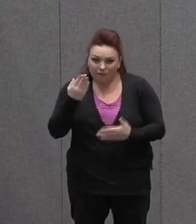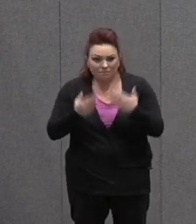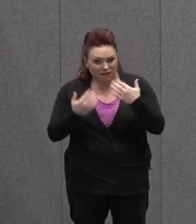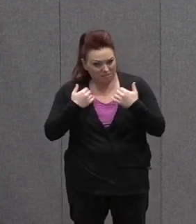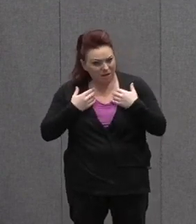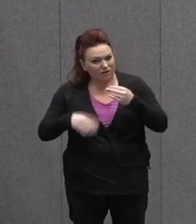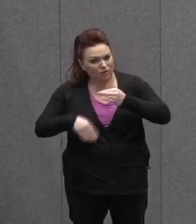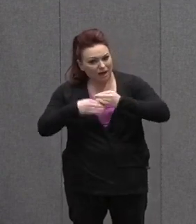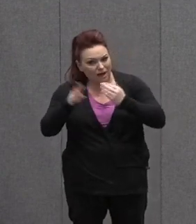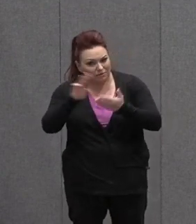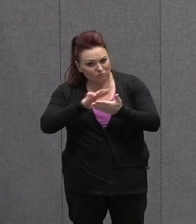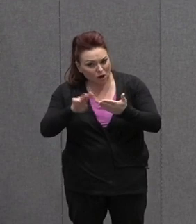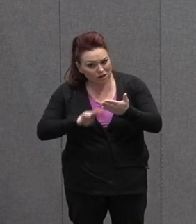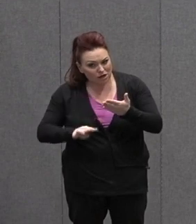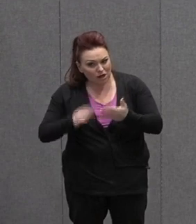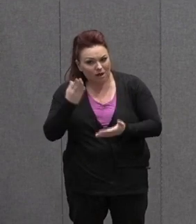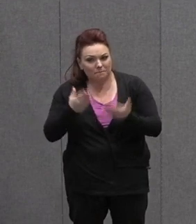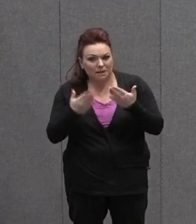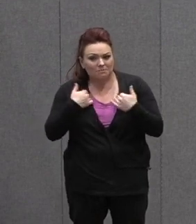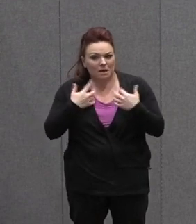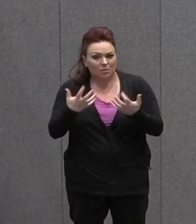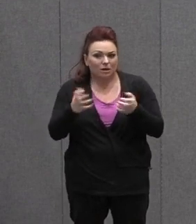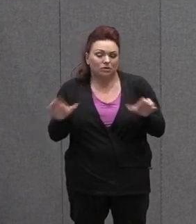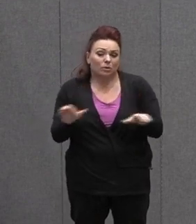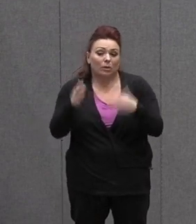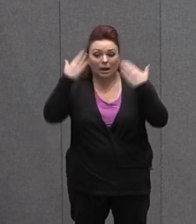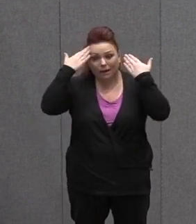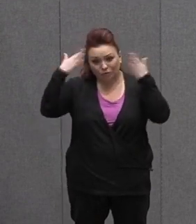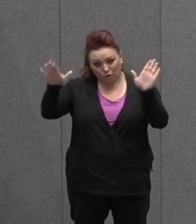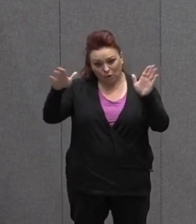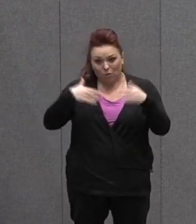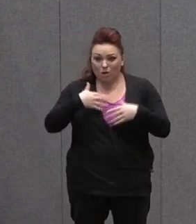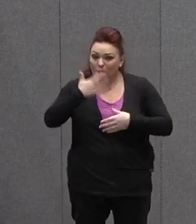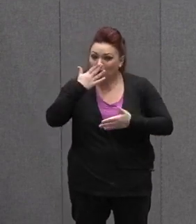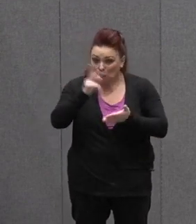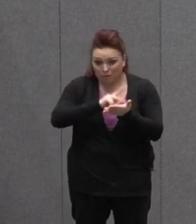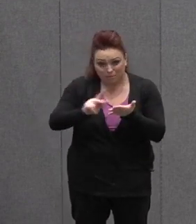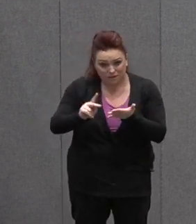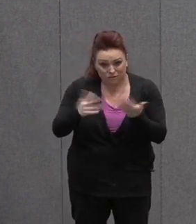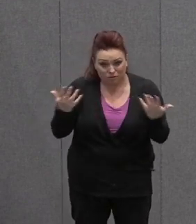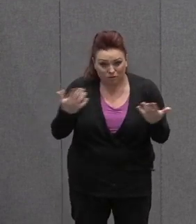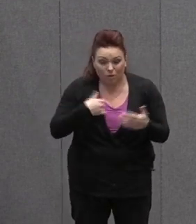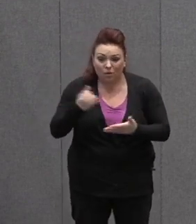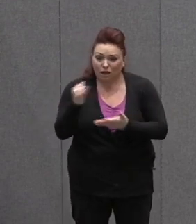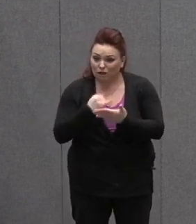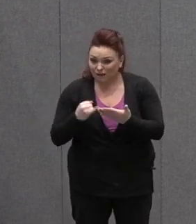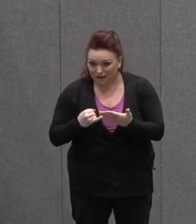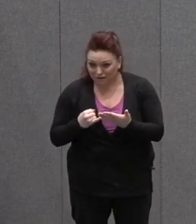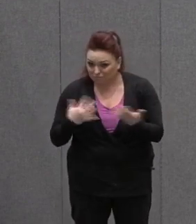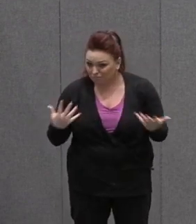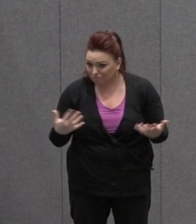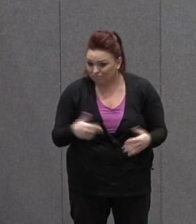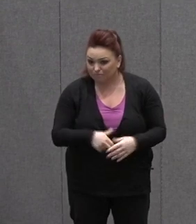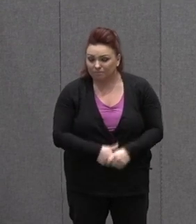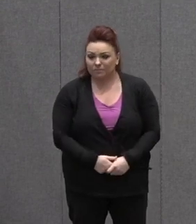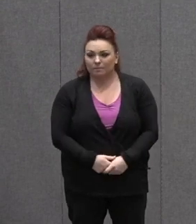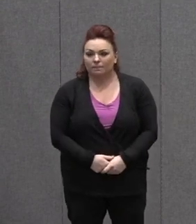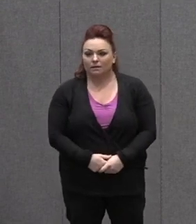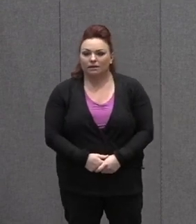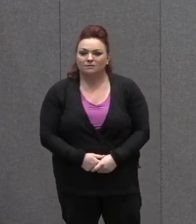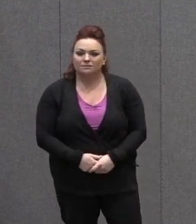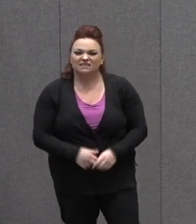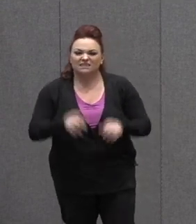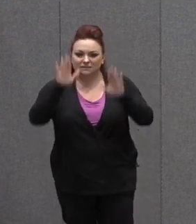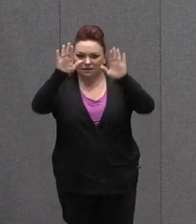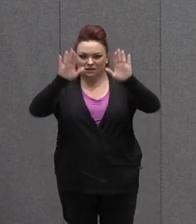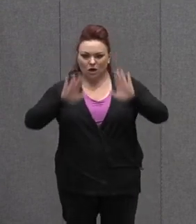do markers. Maybe I want to do, I don't know, colored pencils or crayons. This is a great